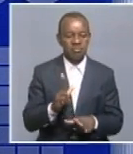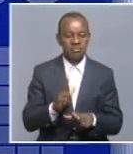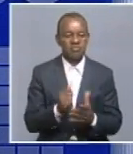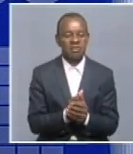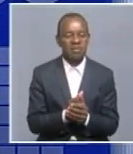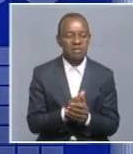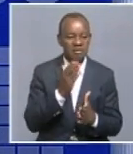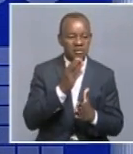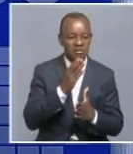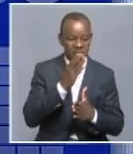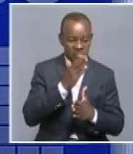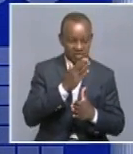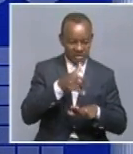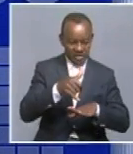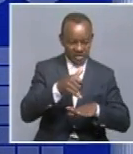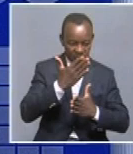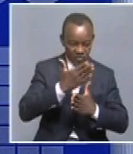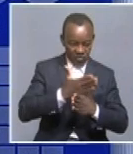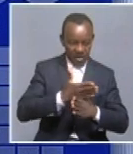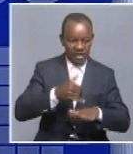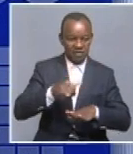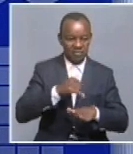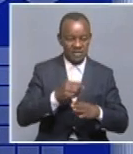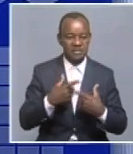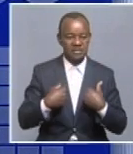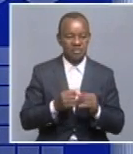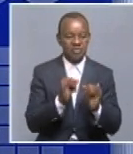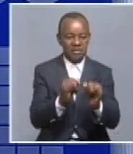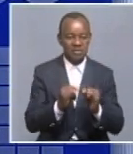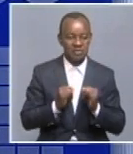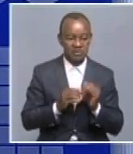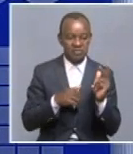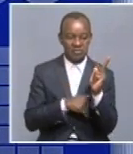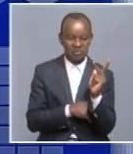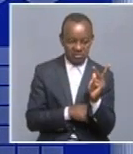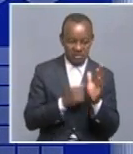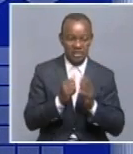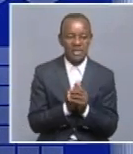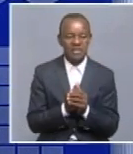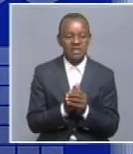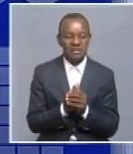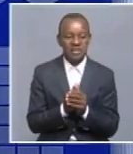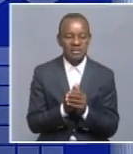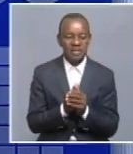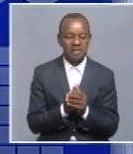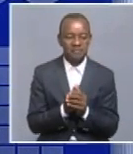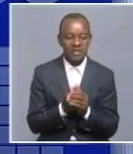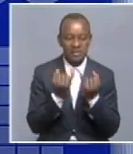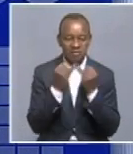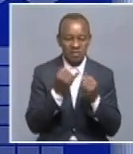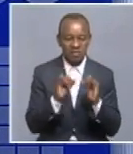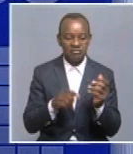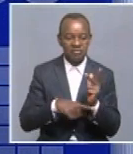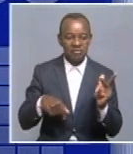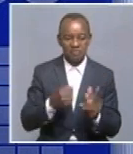Education Coordinator at Metal and Allied Namibia Workers Union, to share more. A very good evening there, Janet, and thank you very much for